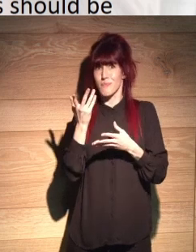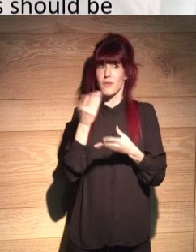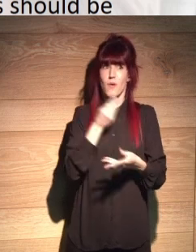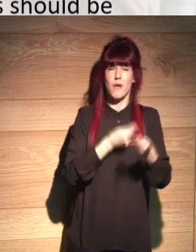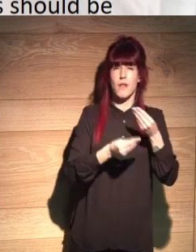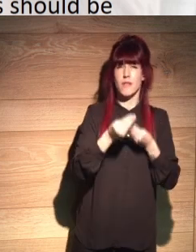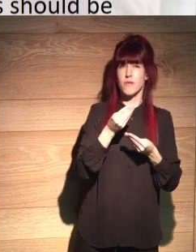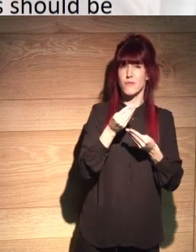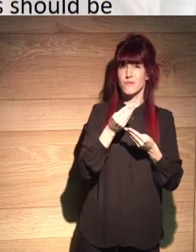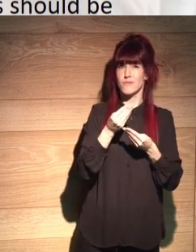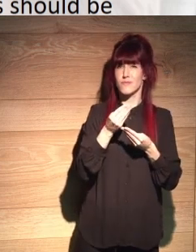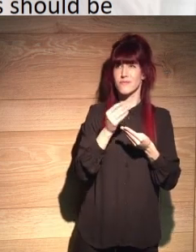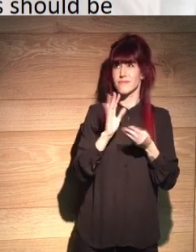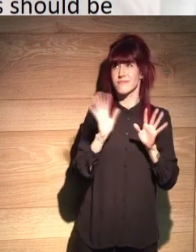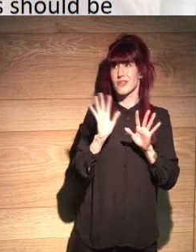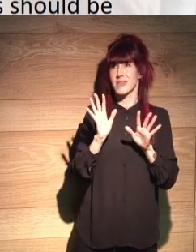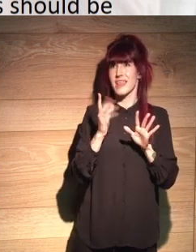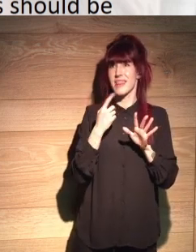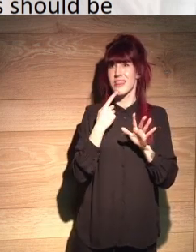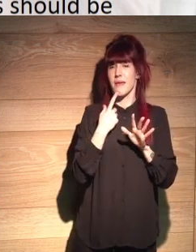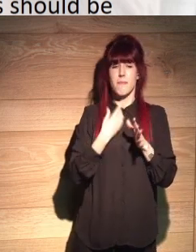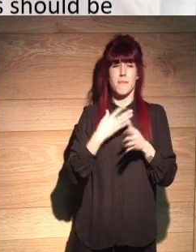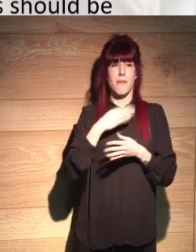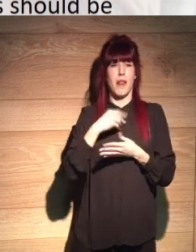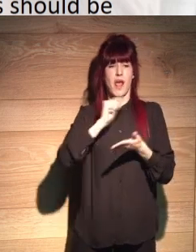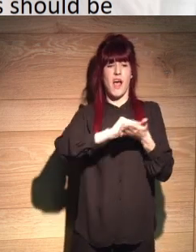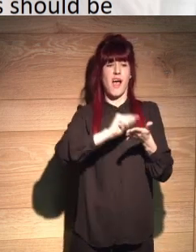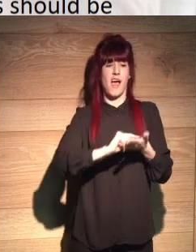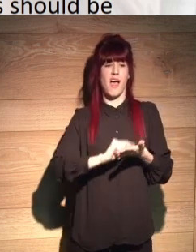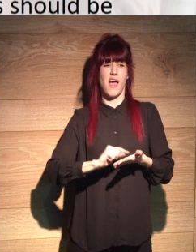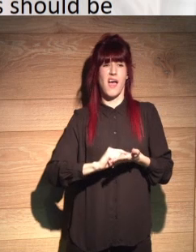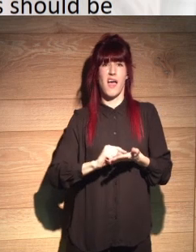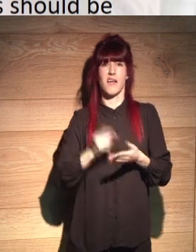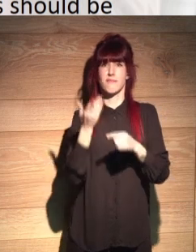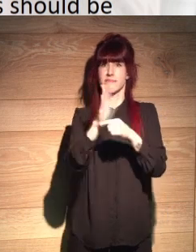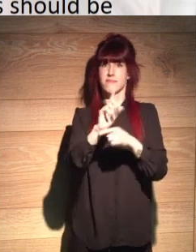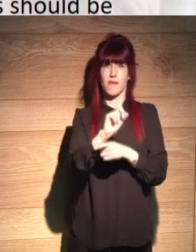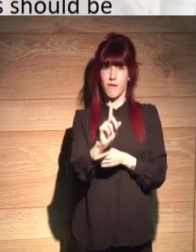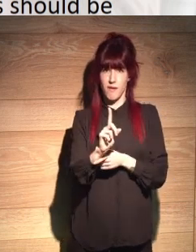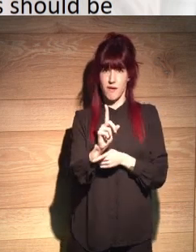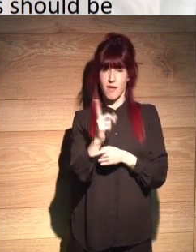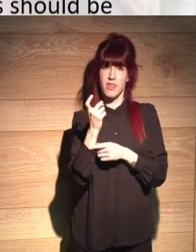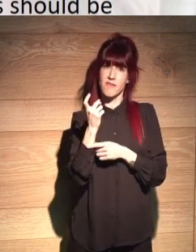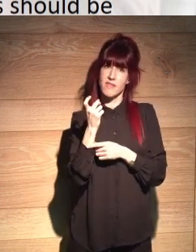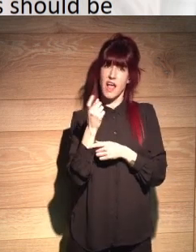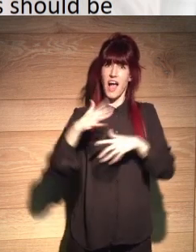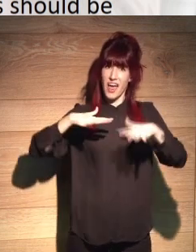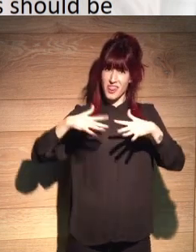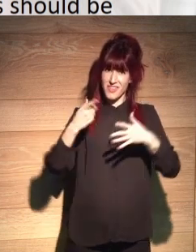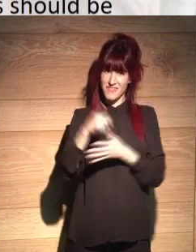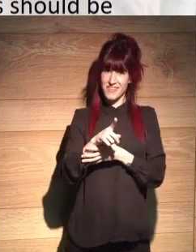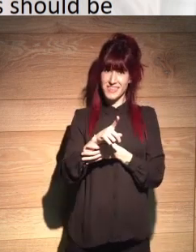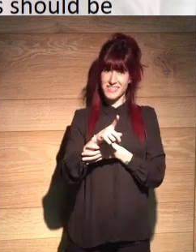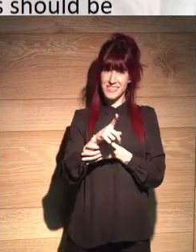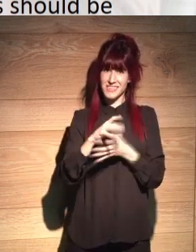only just to formulate a document and put it somewhere. It's need to be action linked to